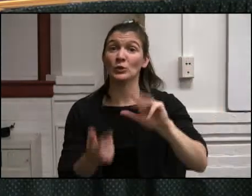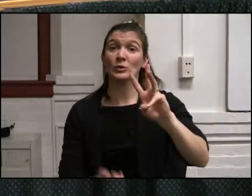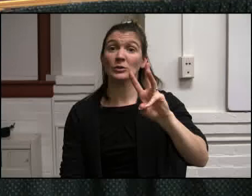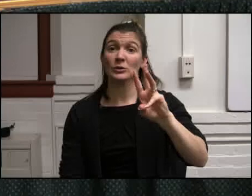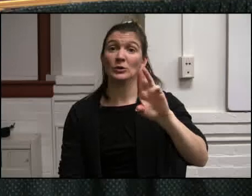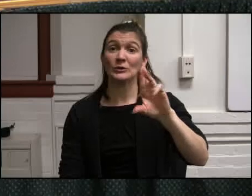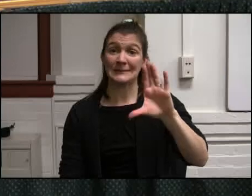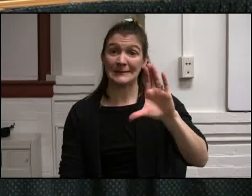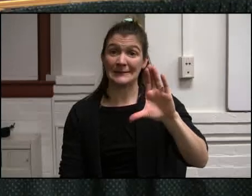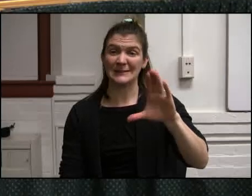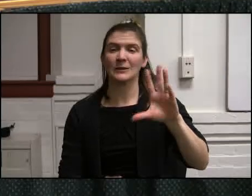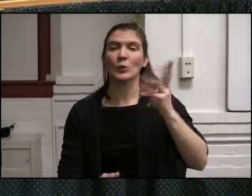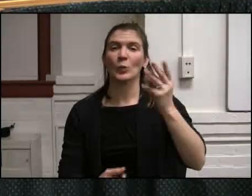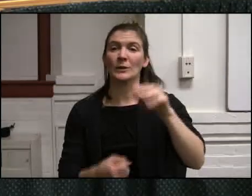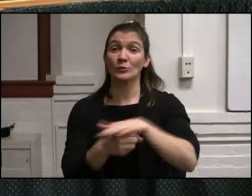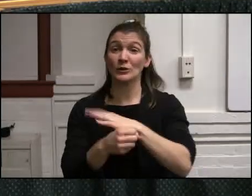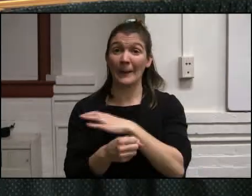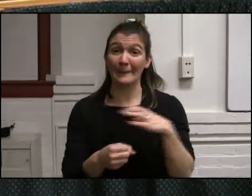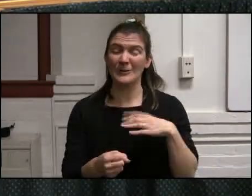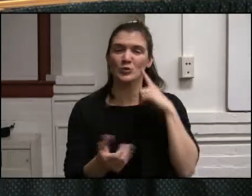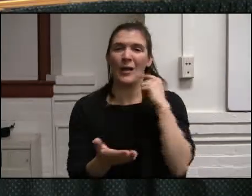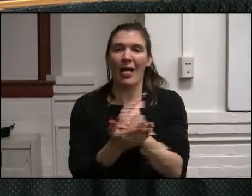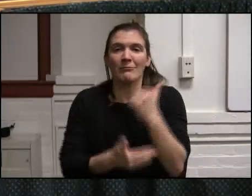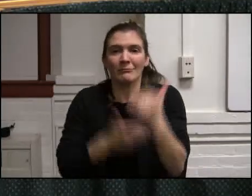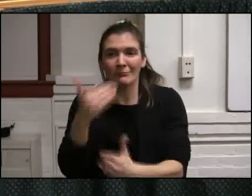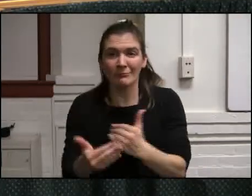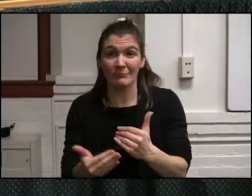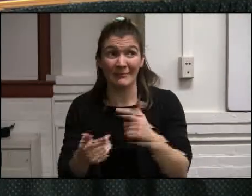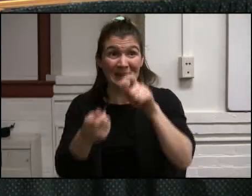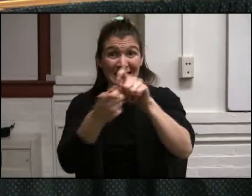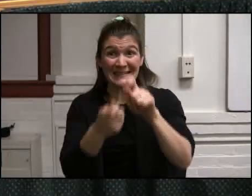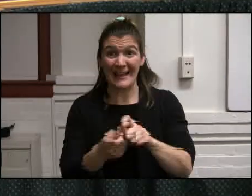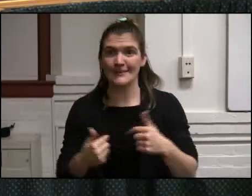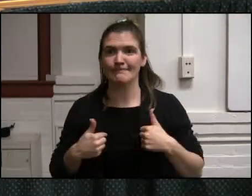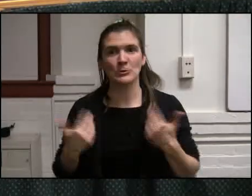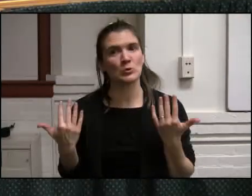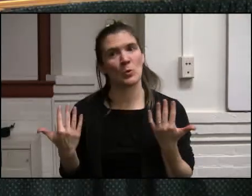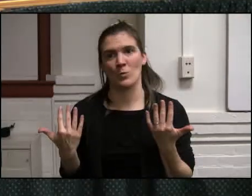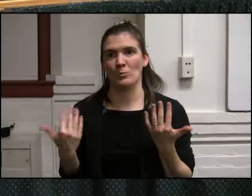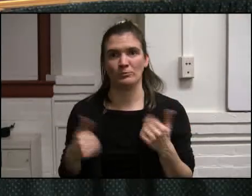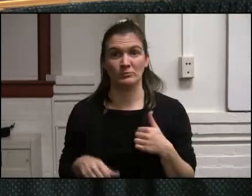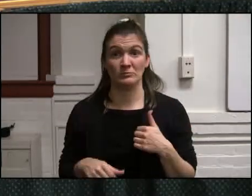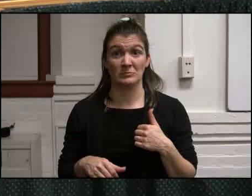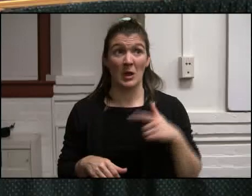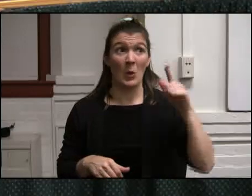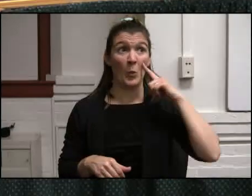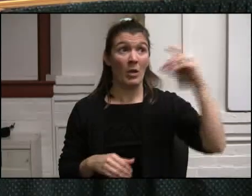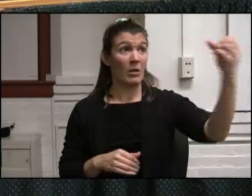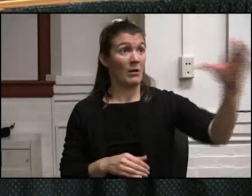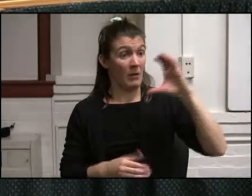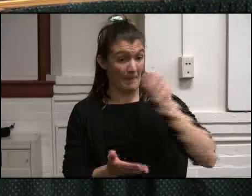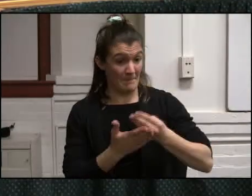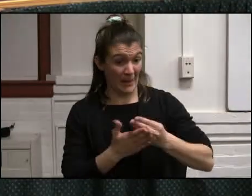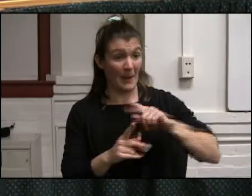Commission to assist in this effort. I don't know the details of that, and I don't know whether or not it's coming with technical assistance from the state. But I do know